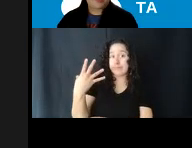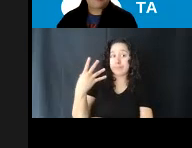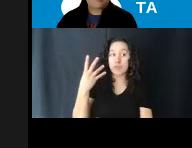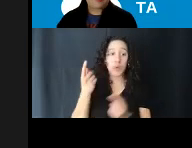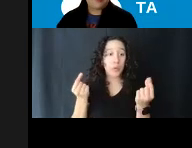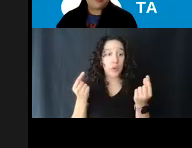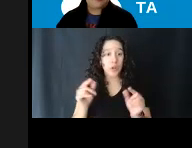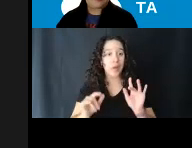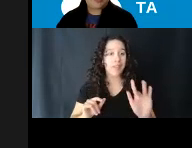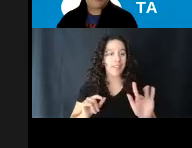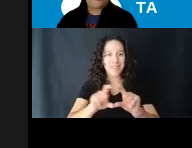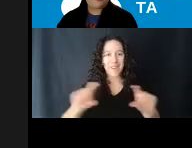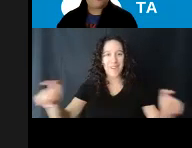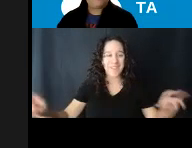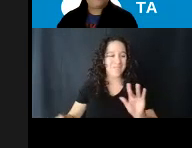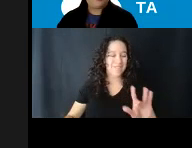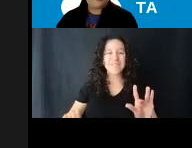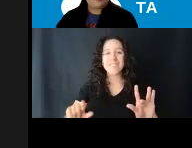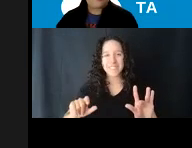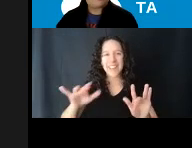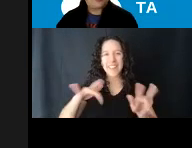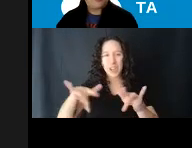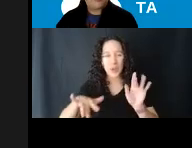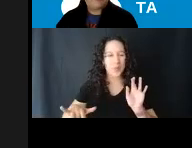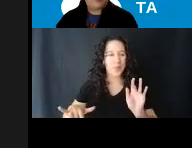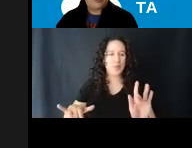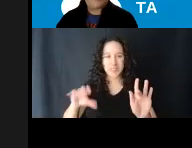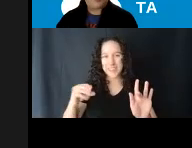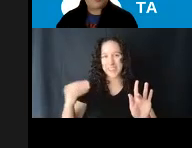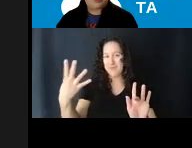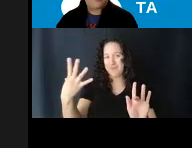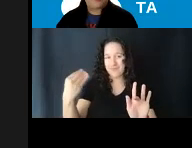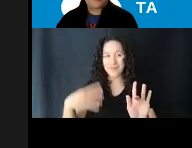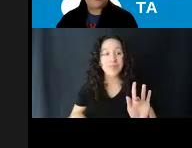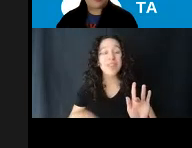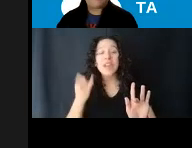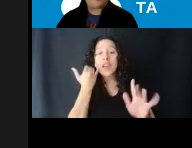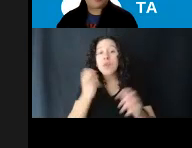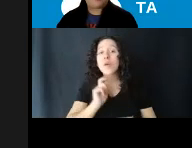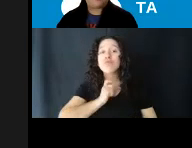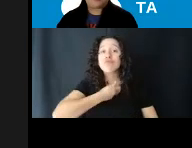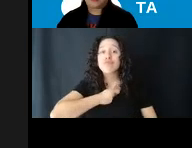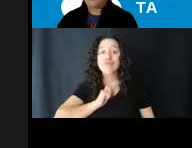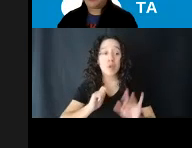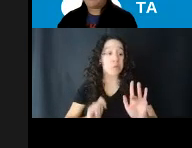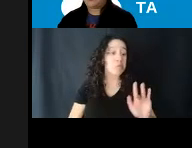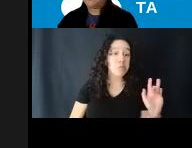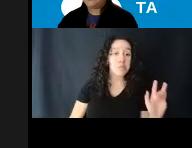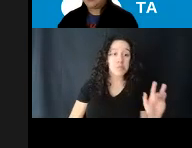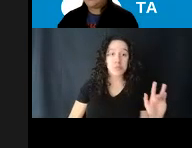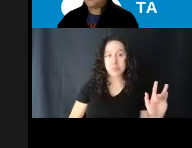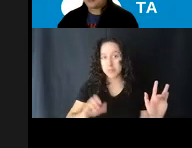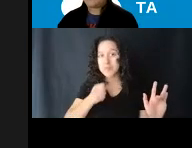video icon. You'll see it below. Also, if you want to mute or unmute yourself, you can also click the